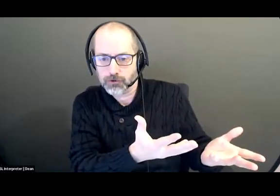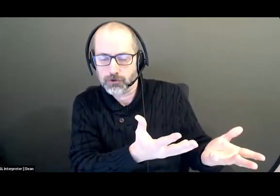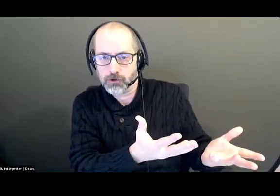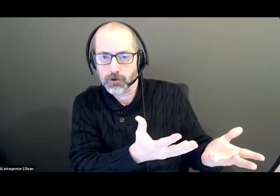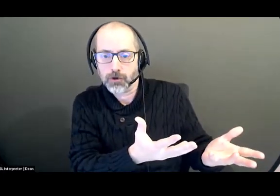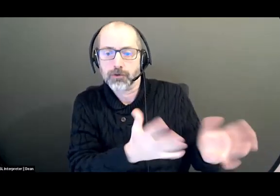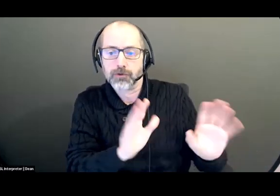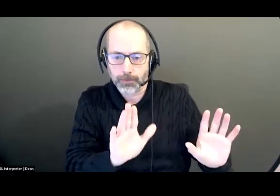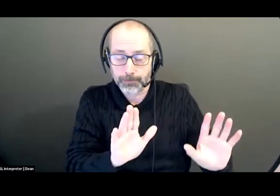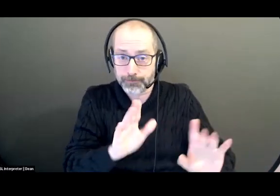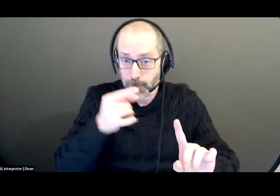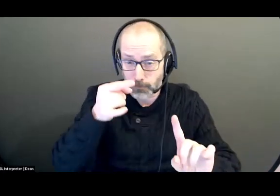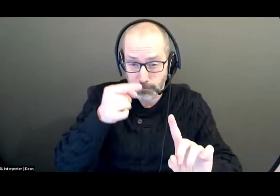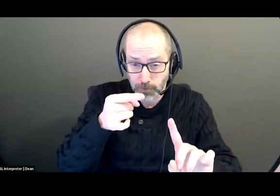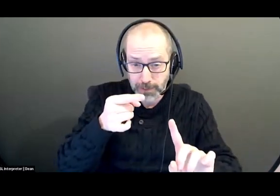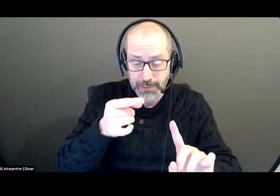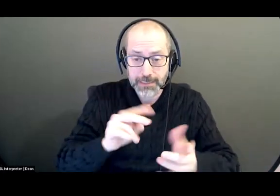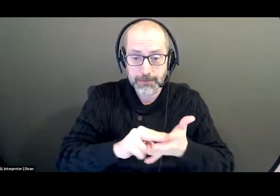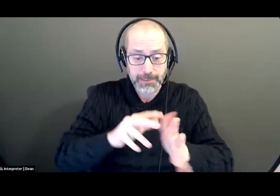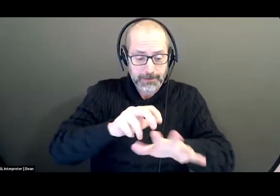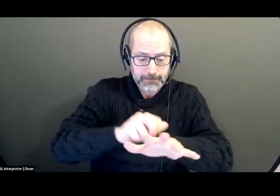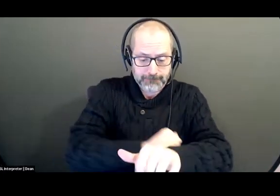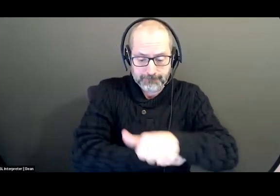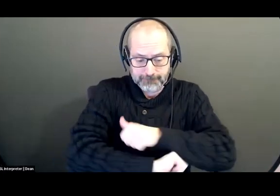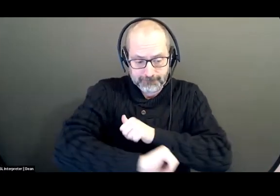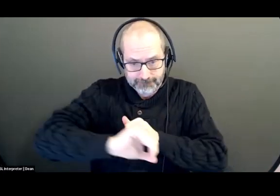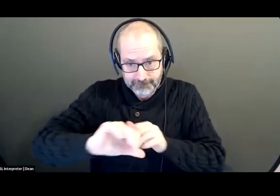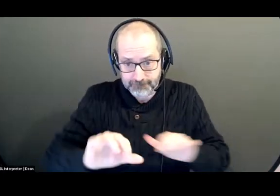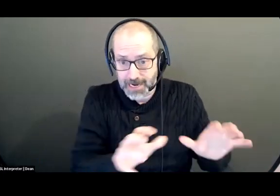often influenced how we delivered care.